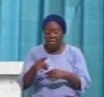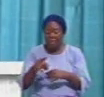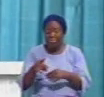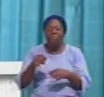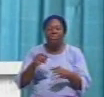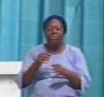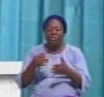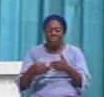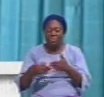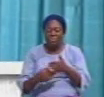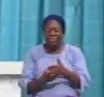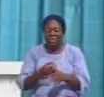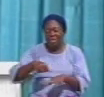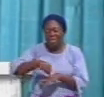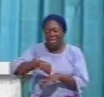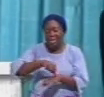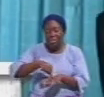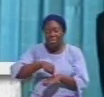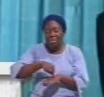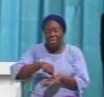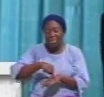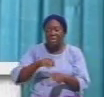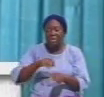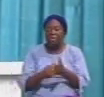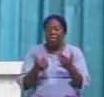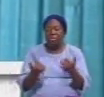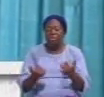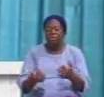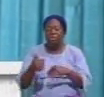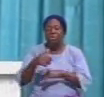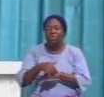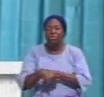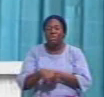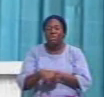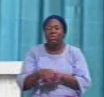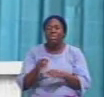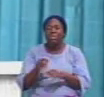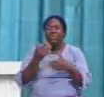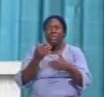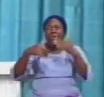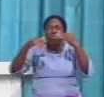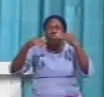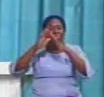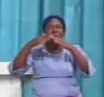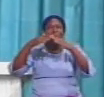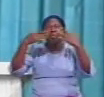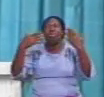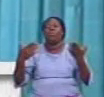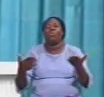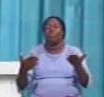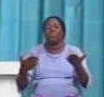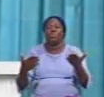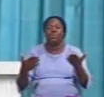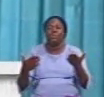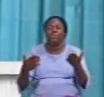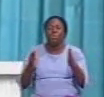anointing. That the heavens tonight are going to open up. Let's lift up the servants of the Lord.